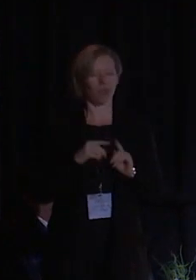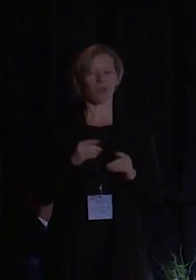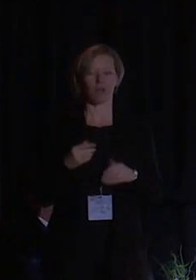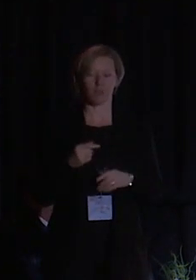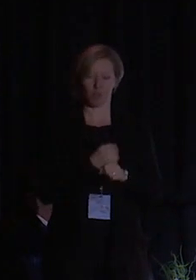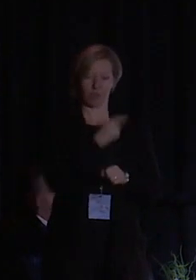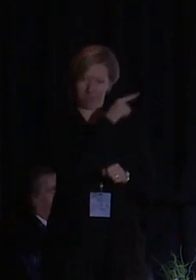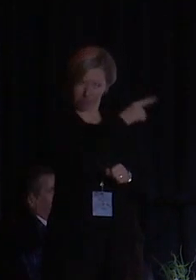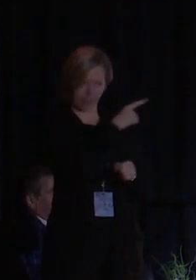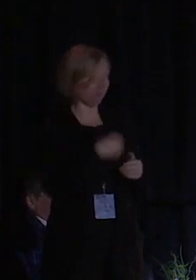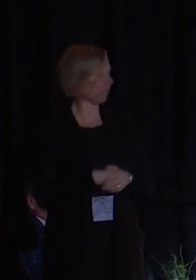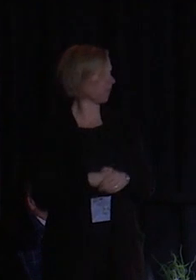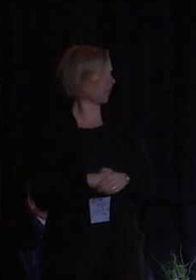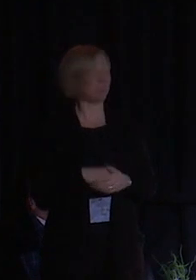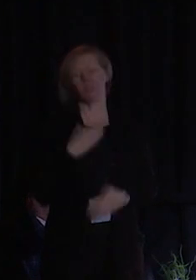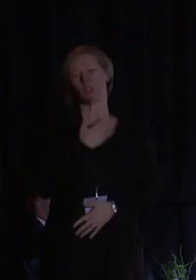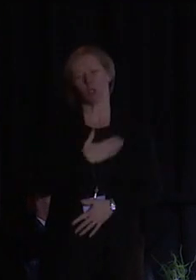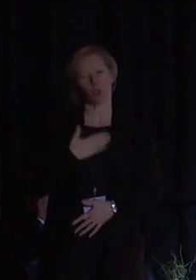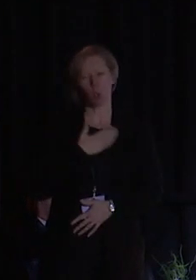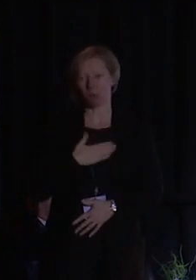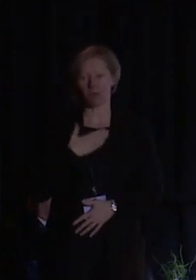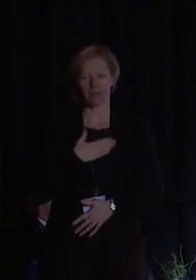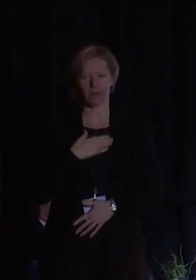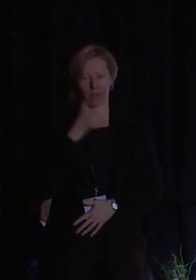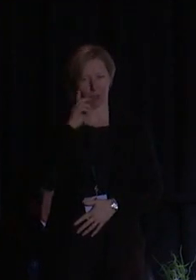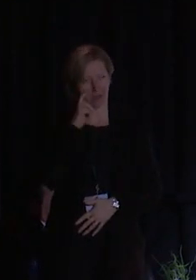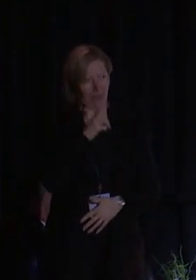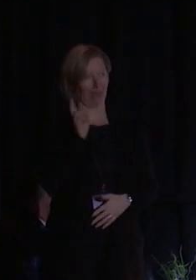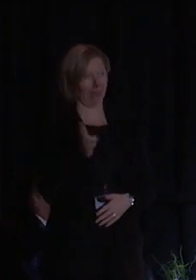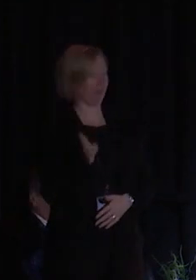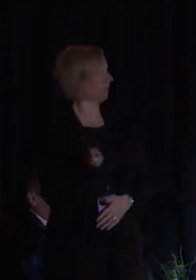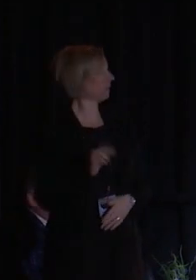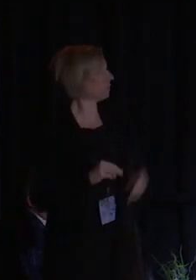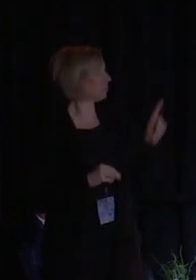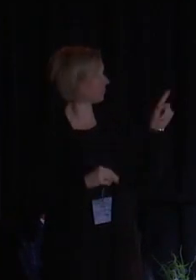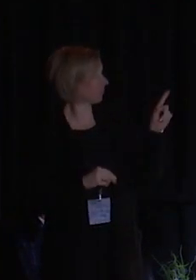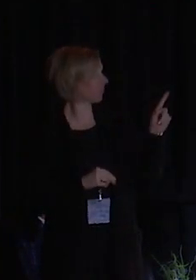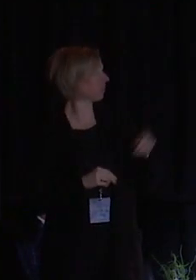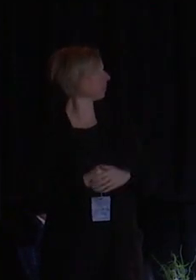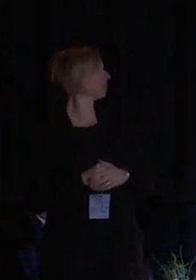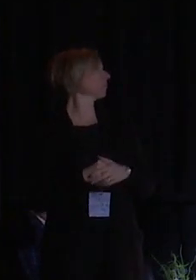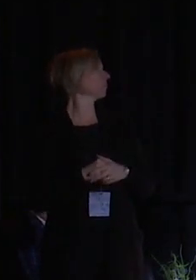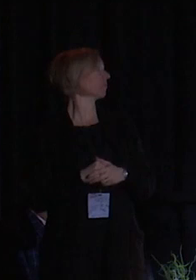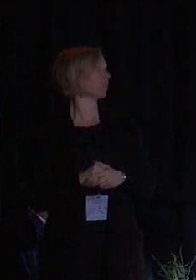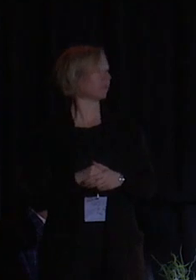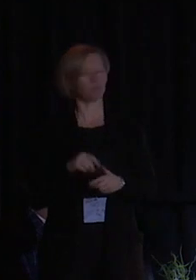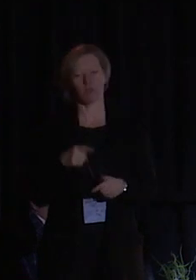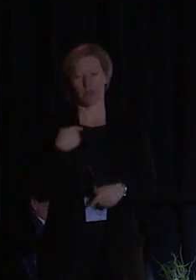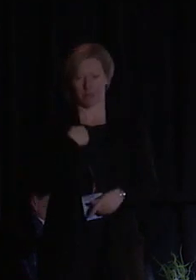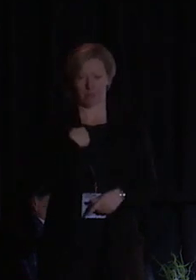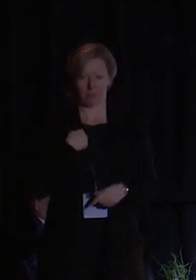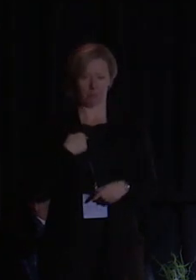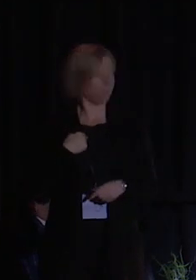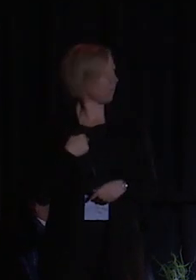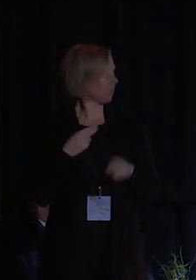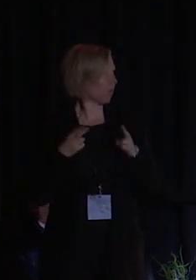Castaway. Massive apologies because you're going to see this image again. Sorry. Yeah. It's not. That was when I was quite thin. Now it hangs